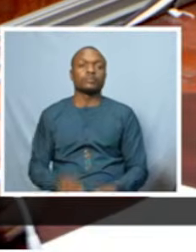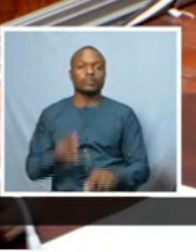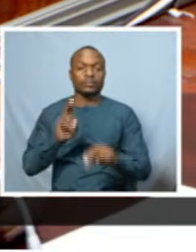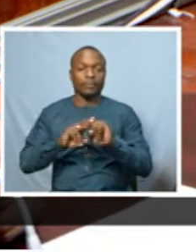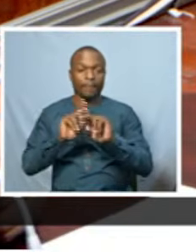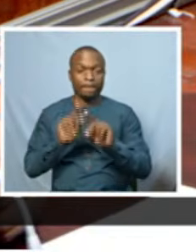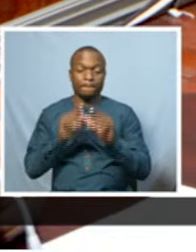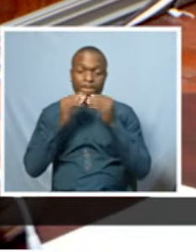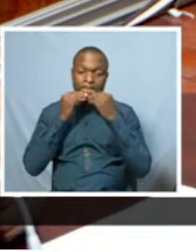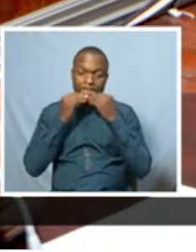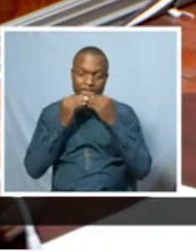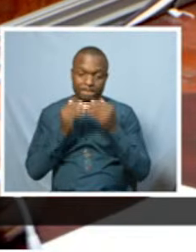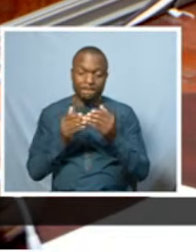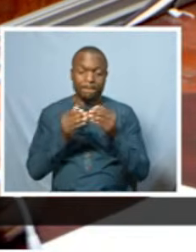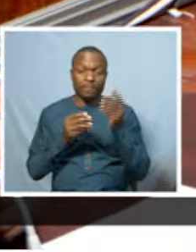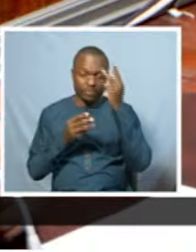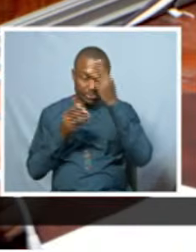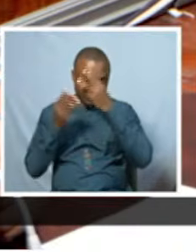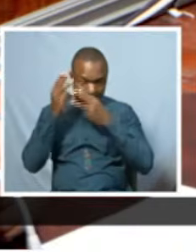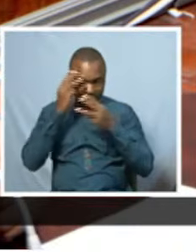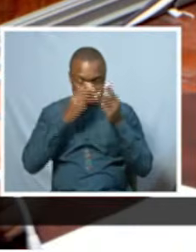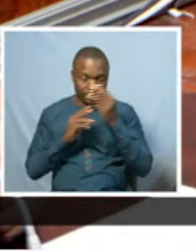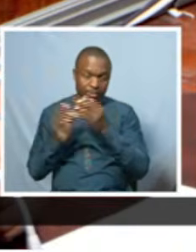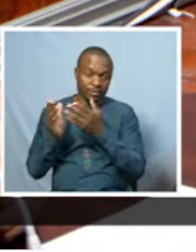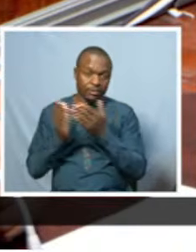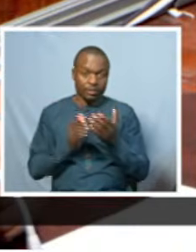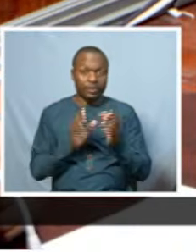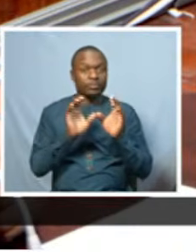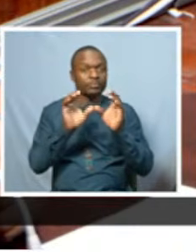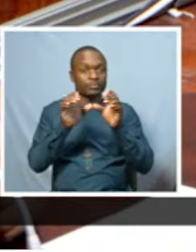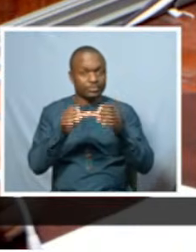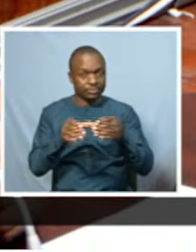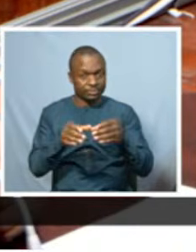Chair, thank you for the concerns raised, the committee.